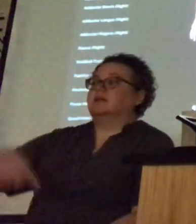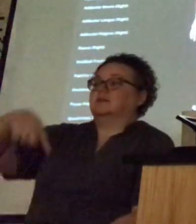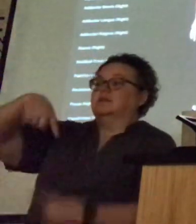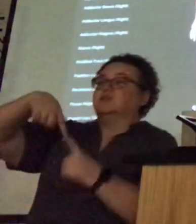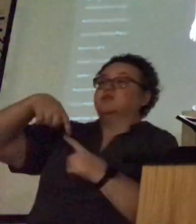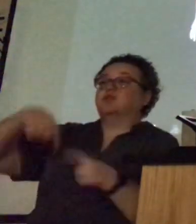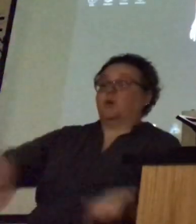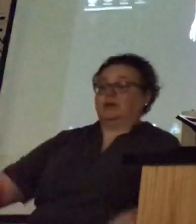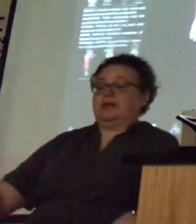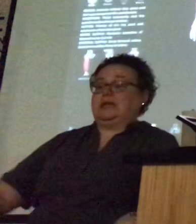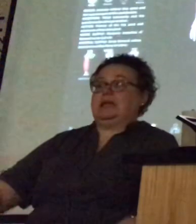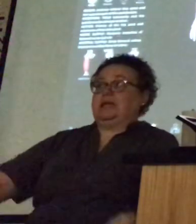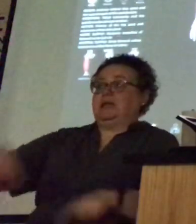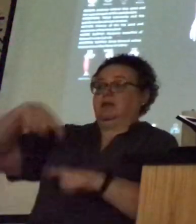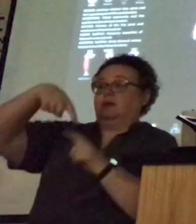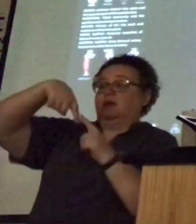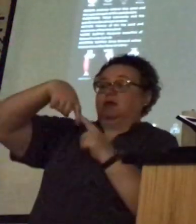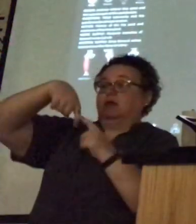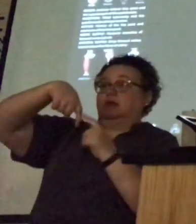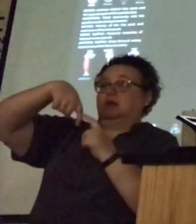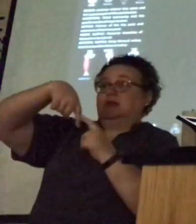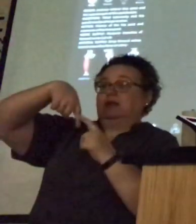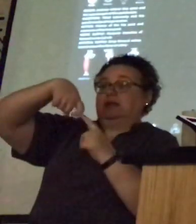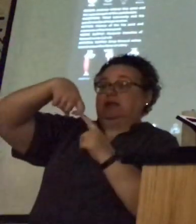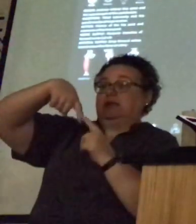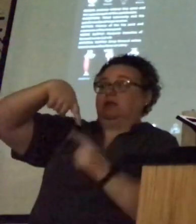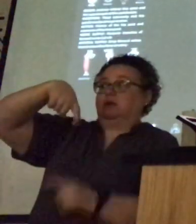Let's look at knee flexion, extension.